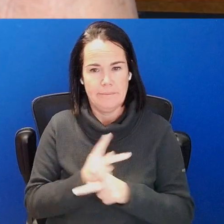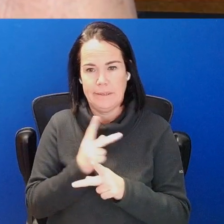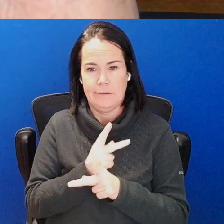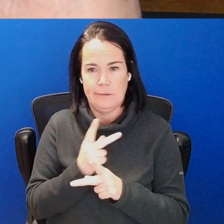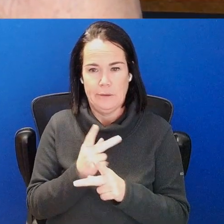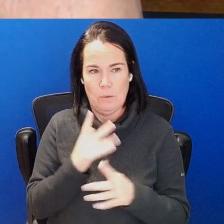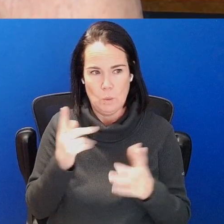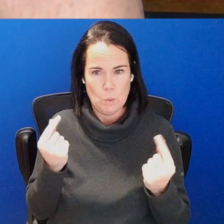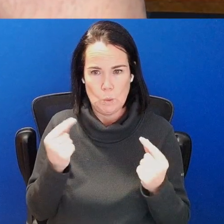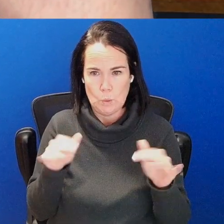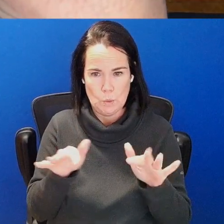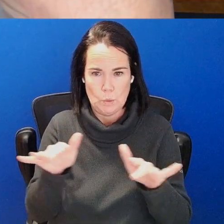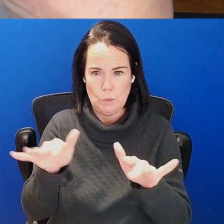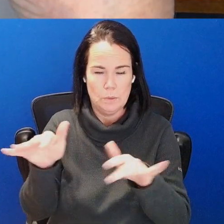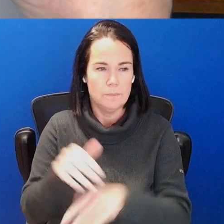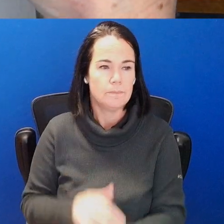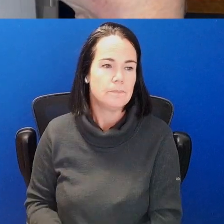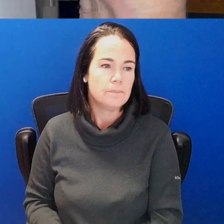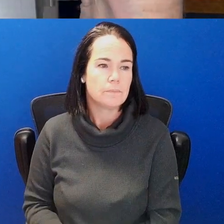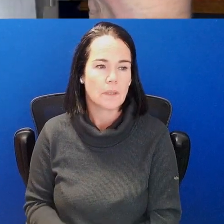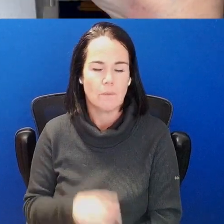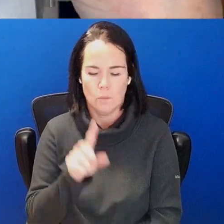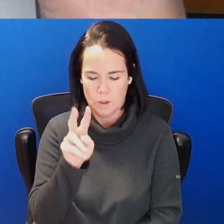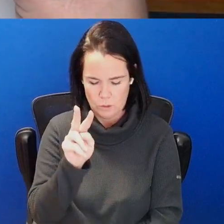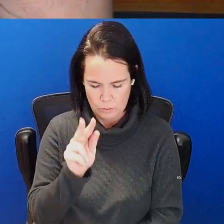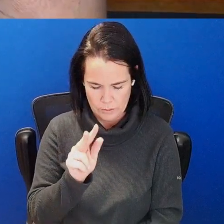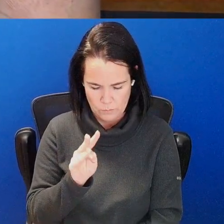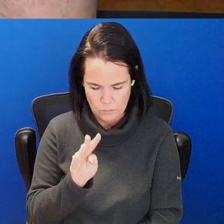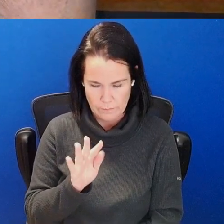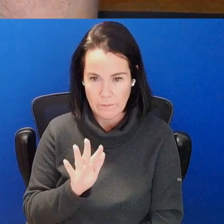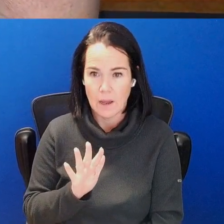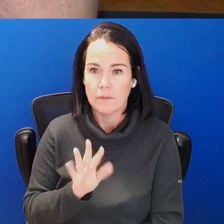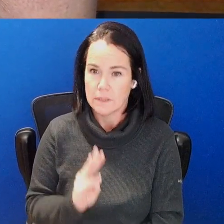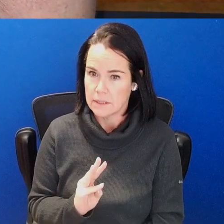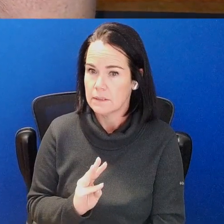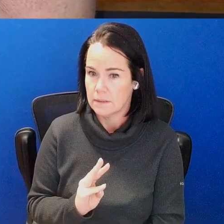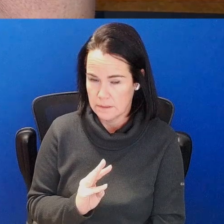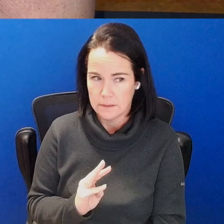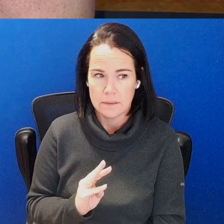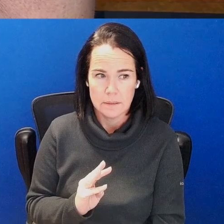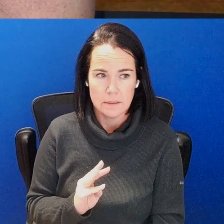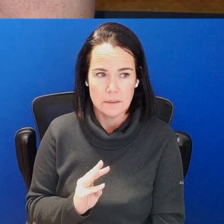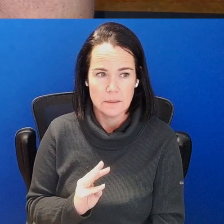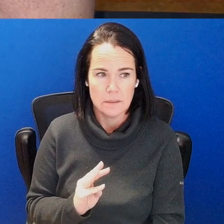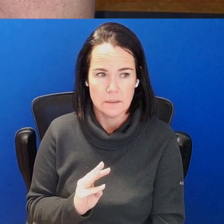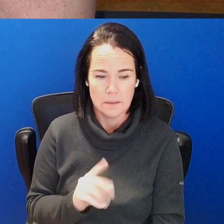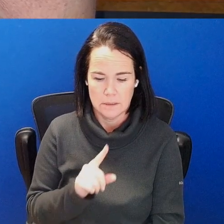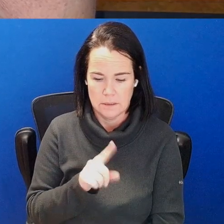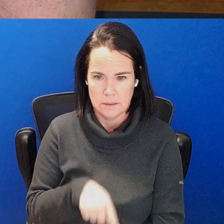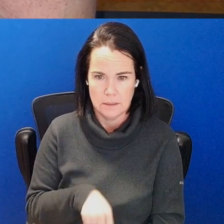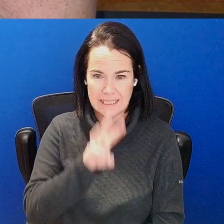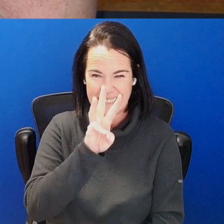figure it out from there. So I've got 1, 2, 3, 4, 5, 6,